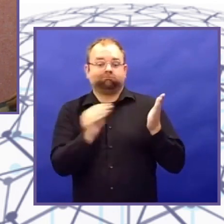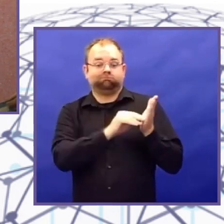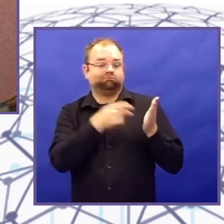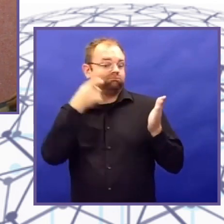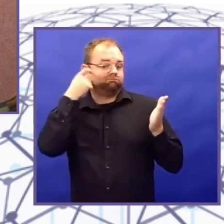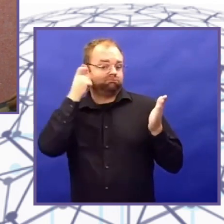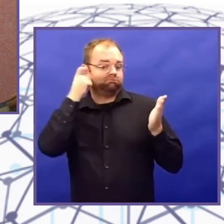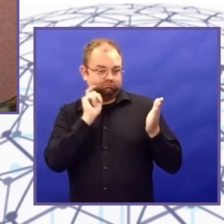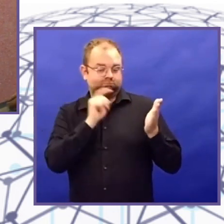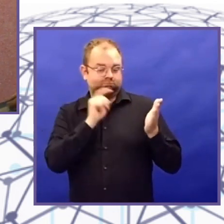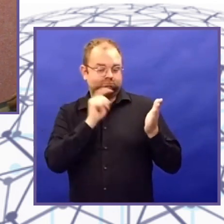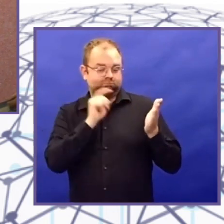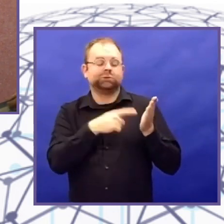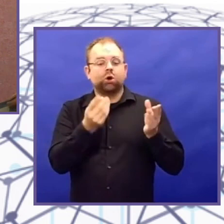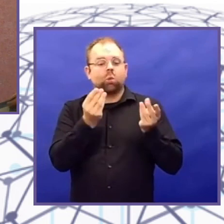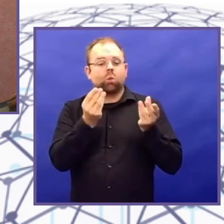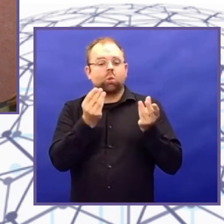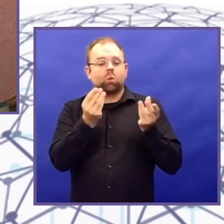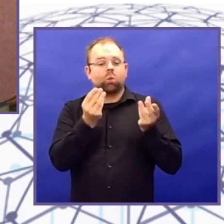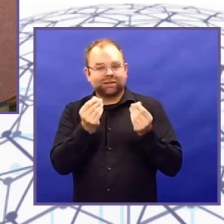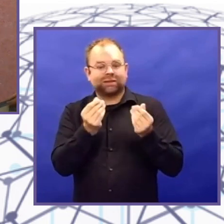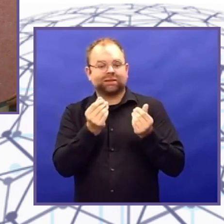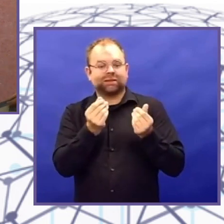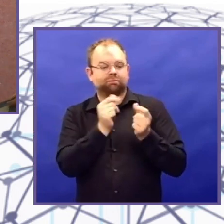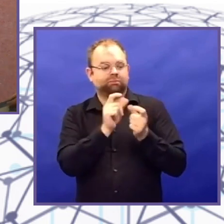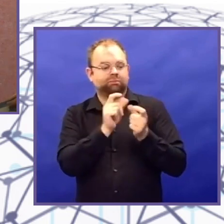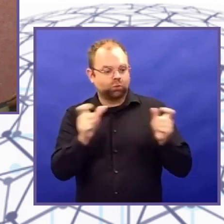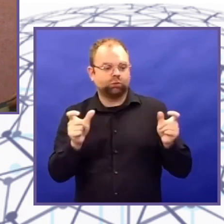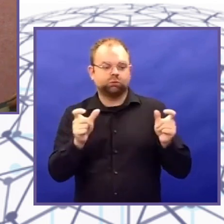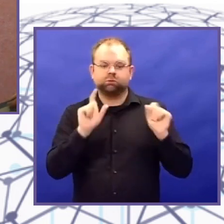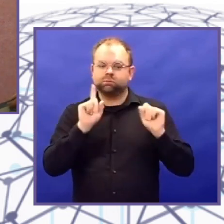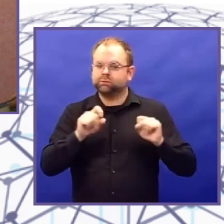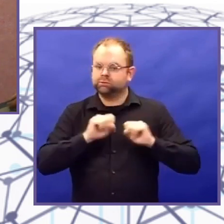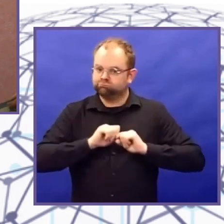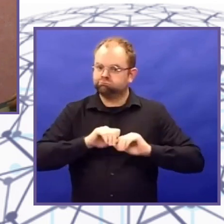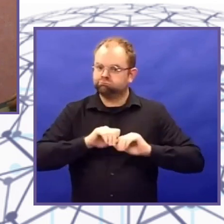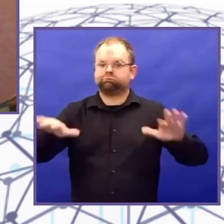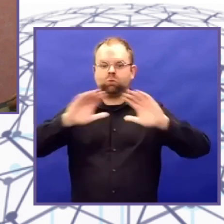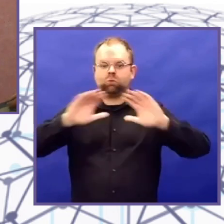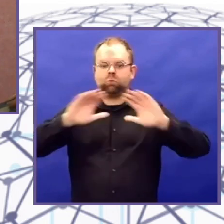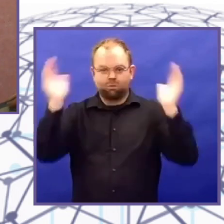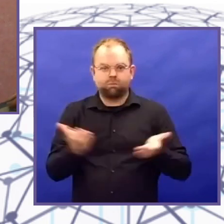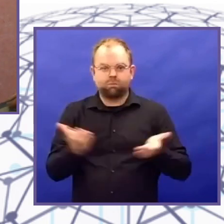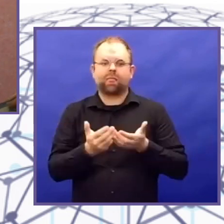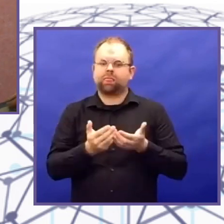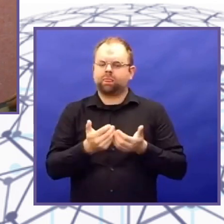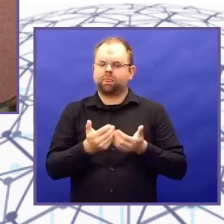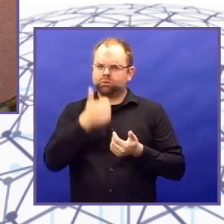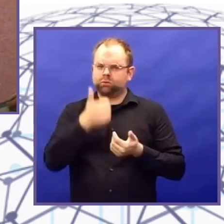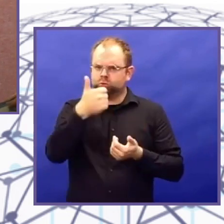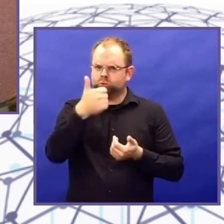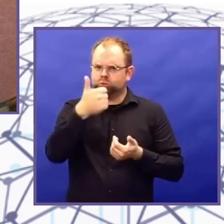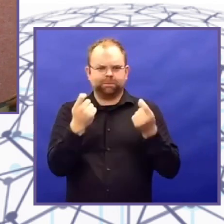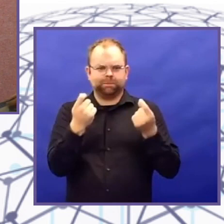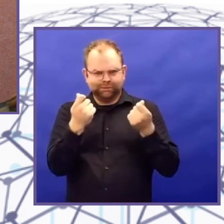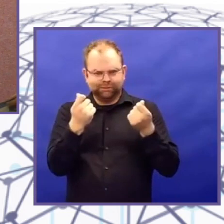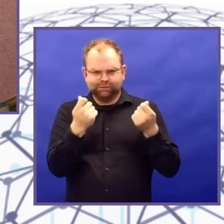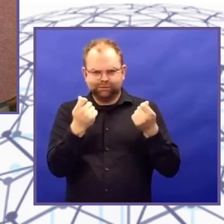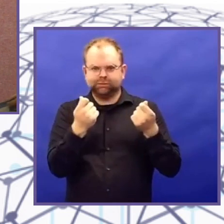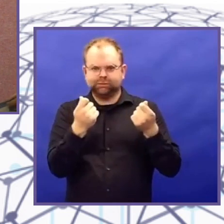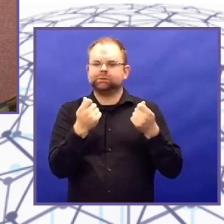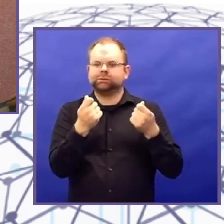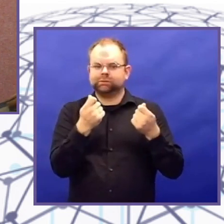huge. First of all, the price was radically reduced, but also the availability